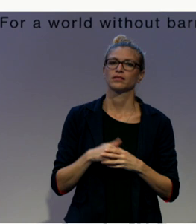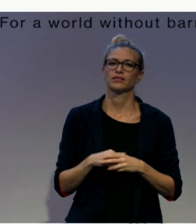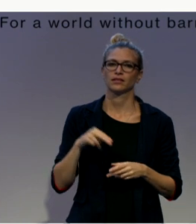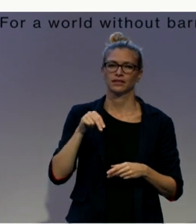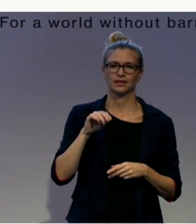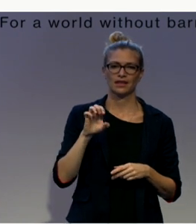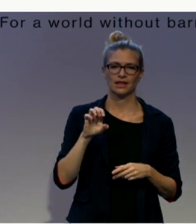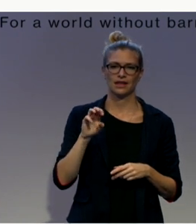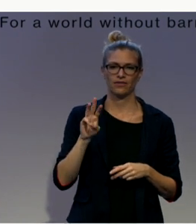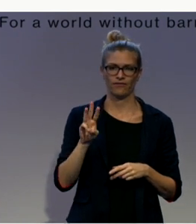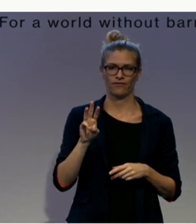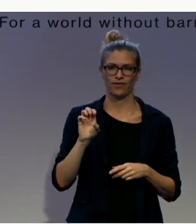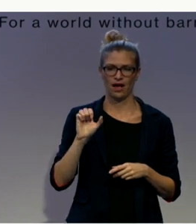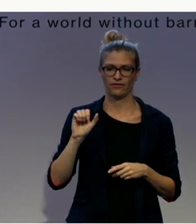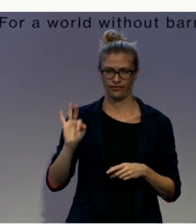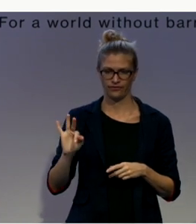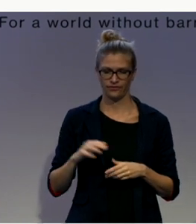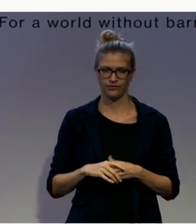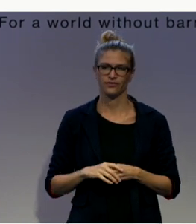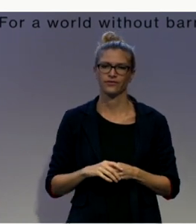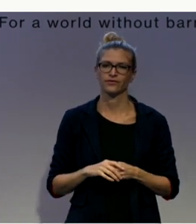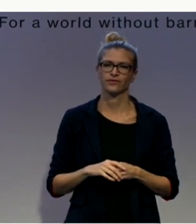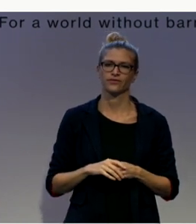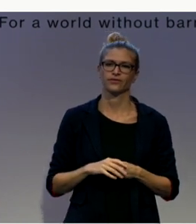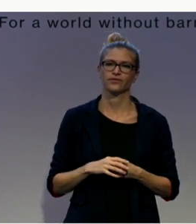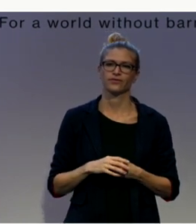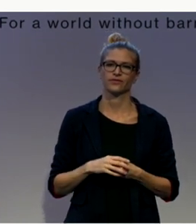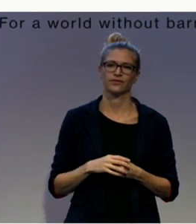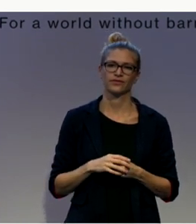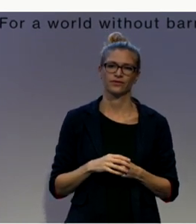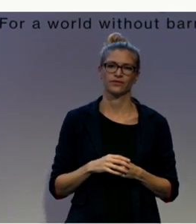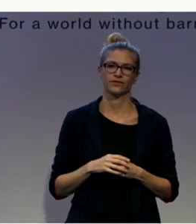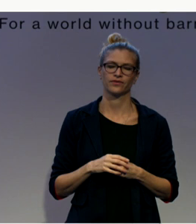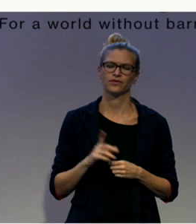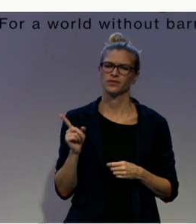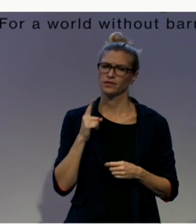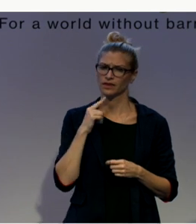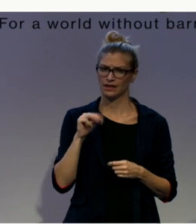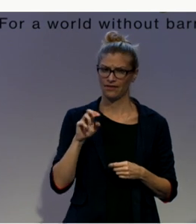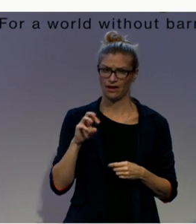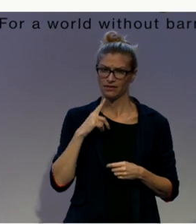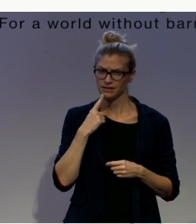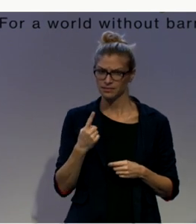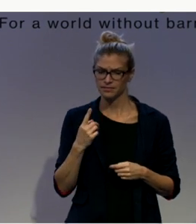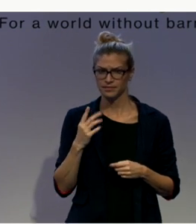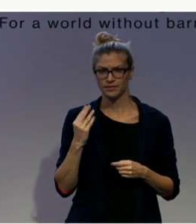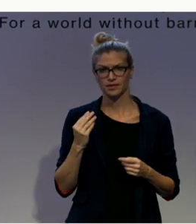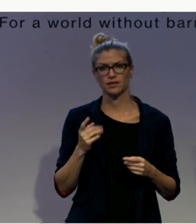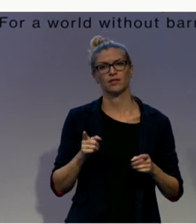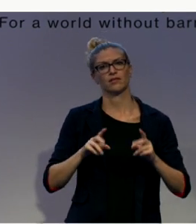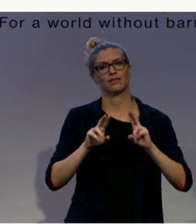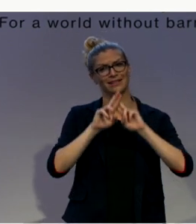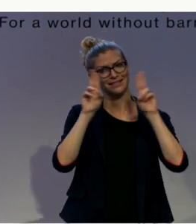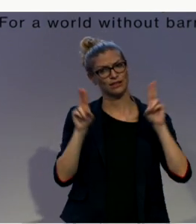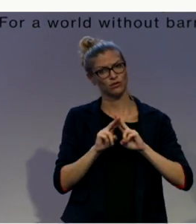Nawaf, with your presentation, actually, the last part, the expansion, international expansion, your